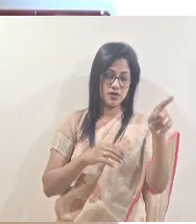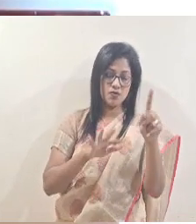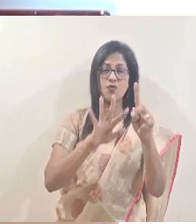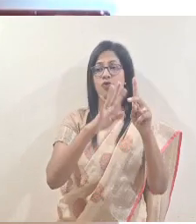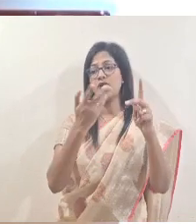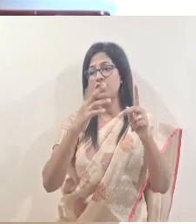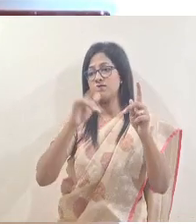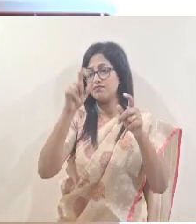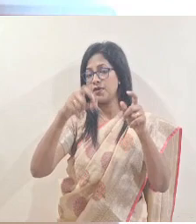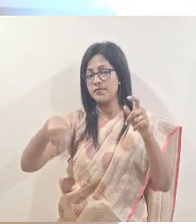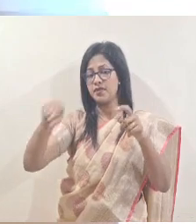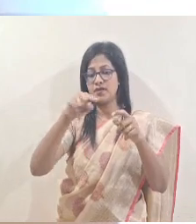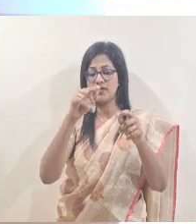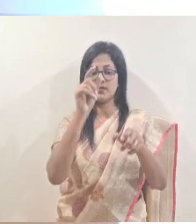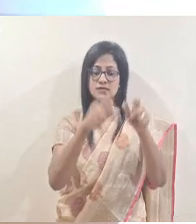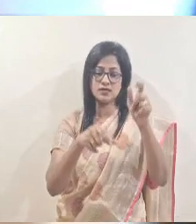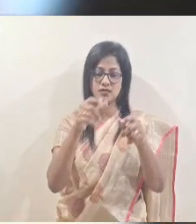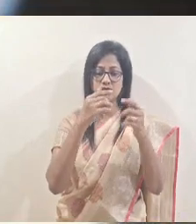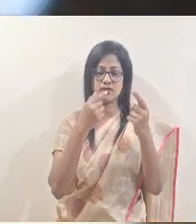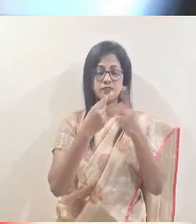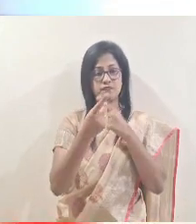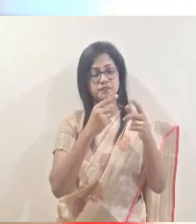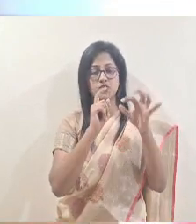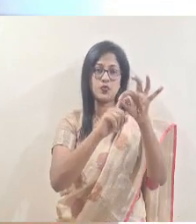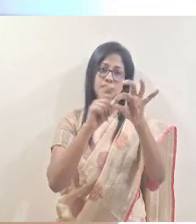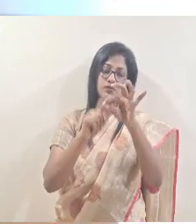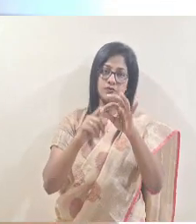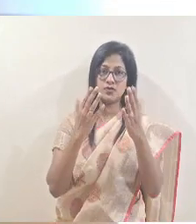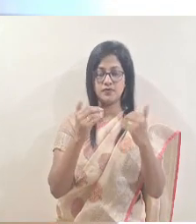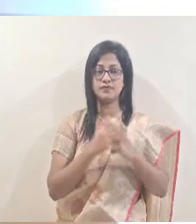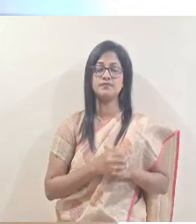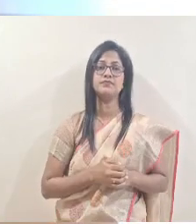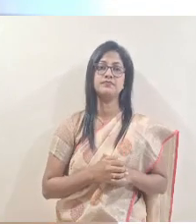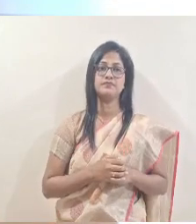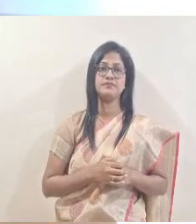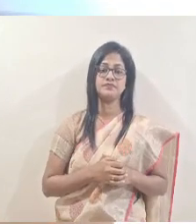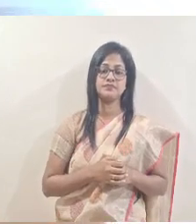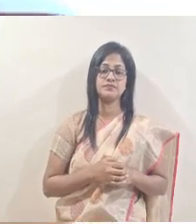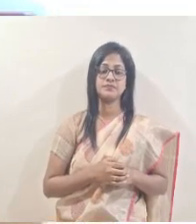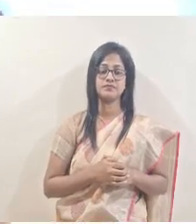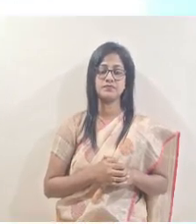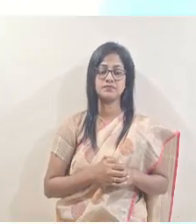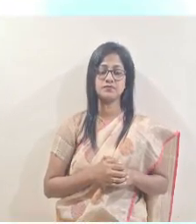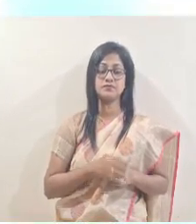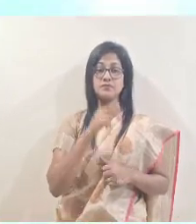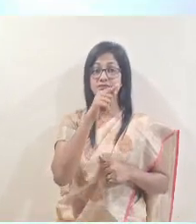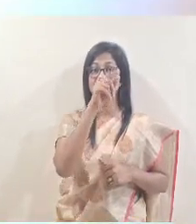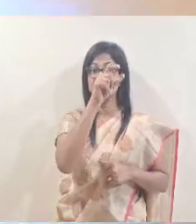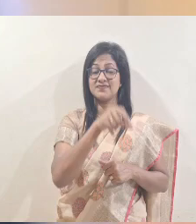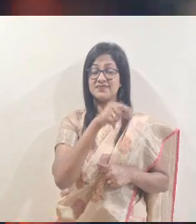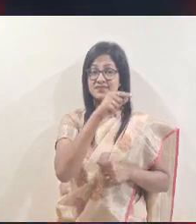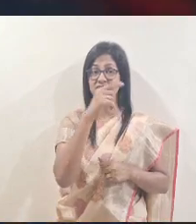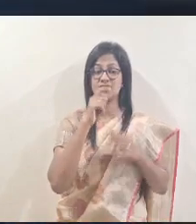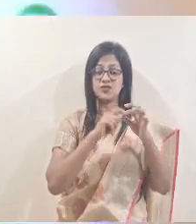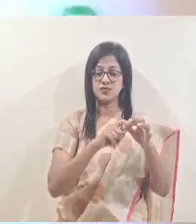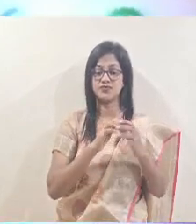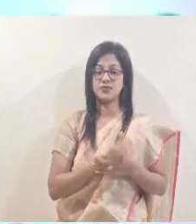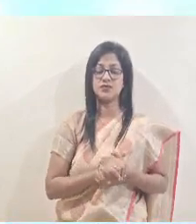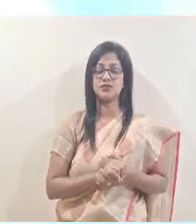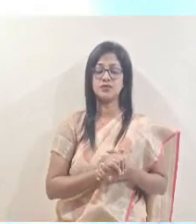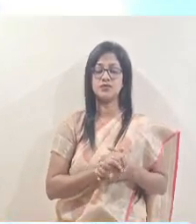other speakers are around. We can also have questions for them. To this speaker, are there any